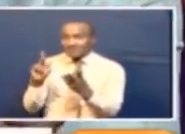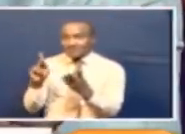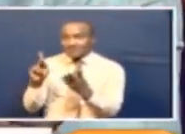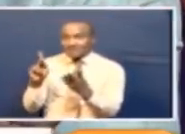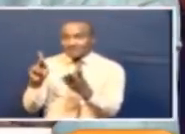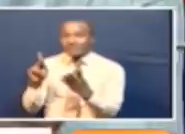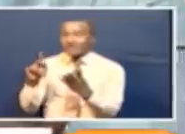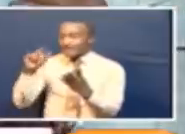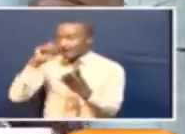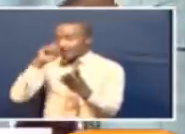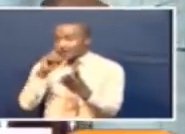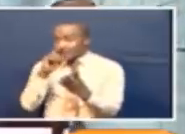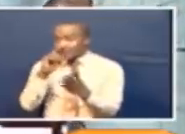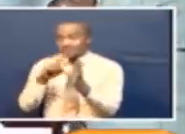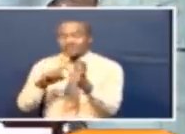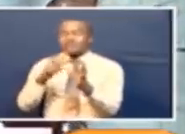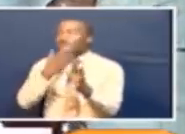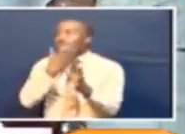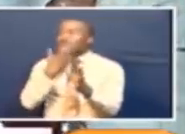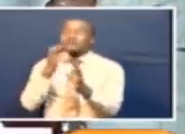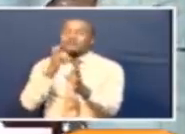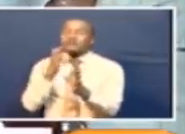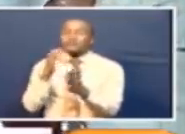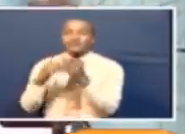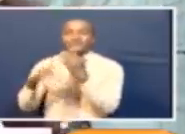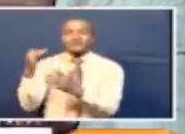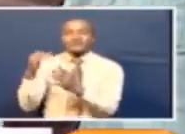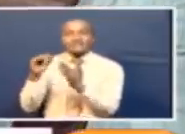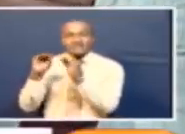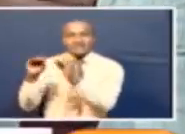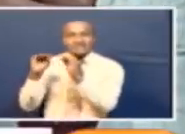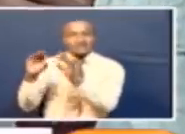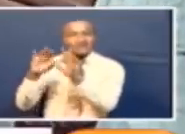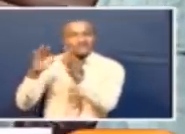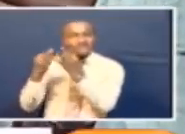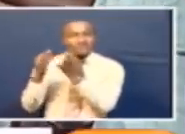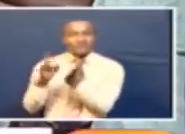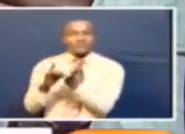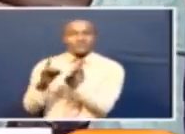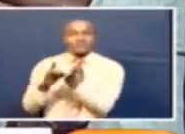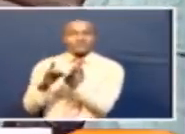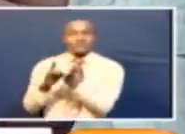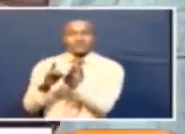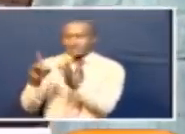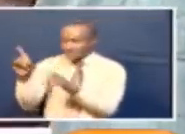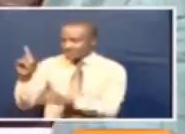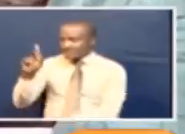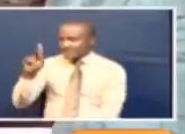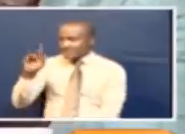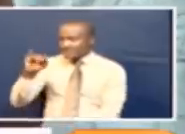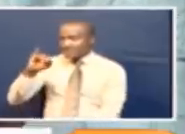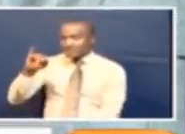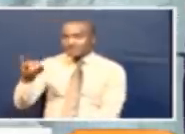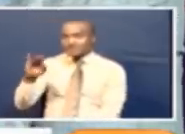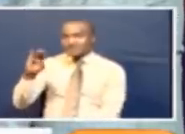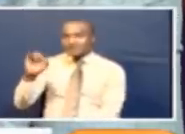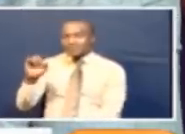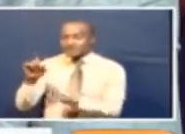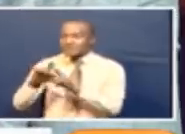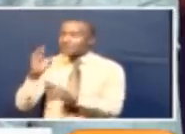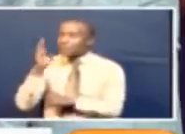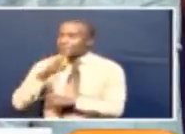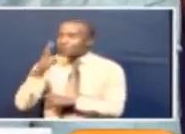Khan University and Kenyatta University. And they train here at Kijabe, Webuye Hospital, in the